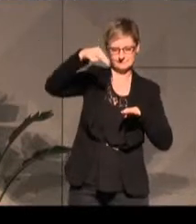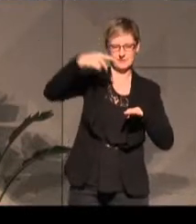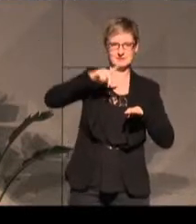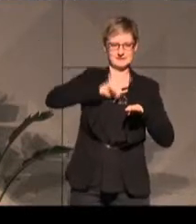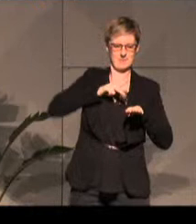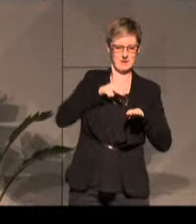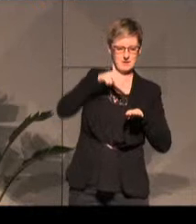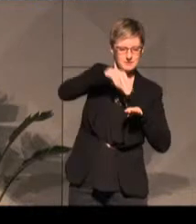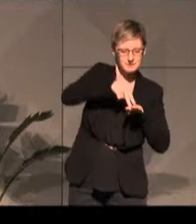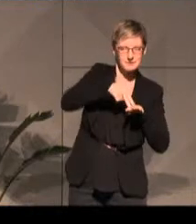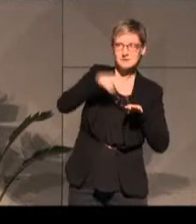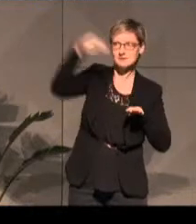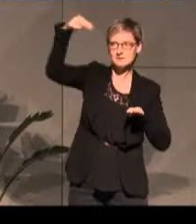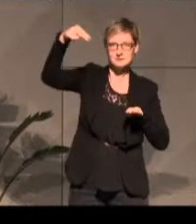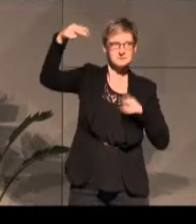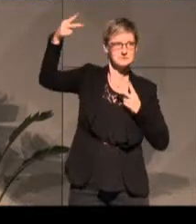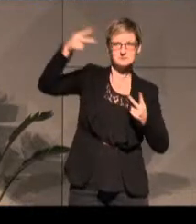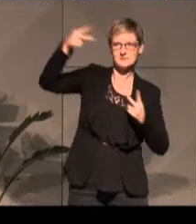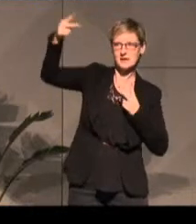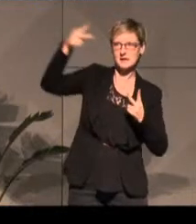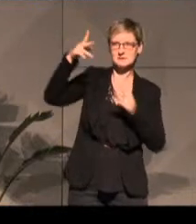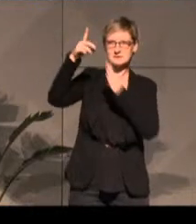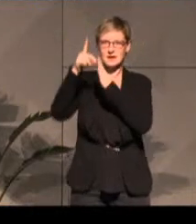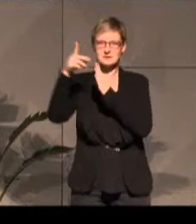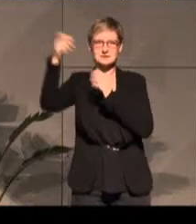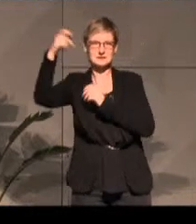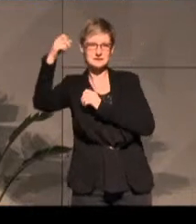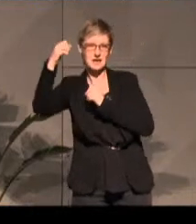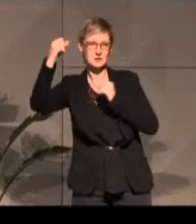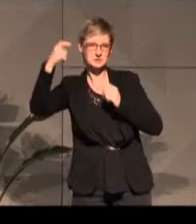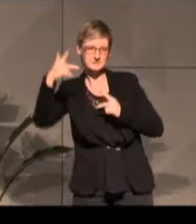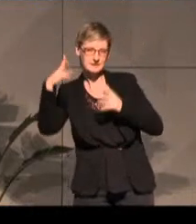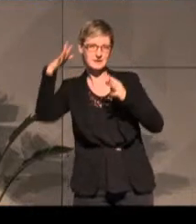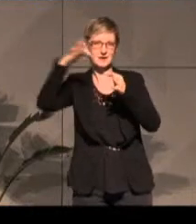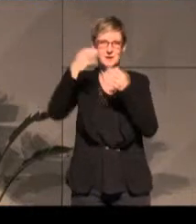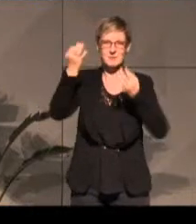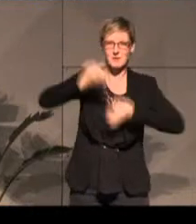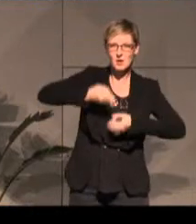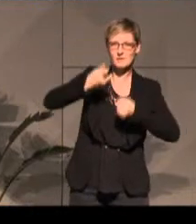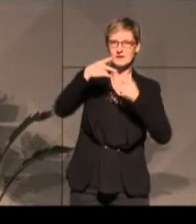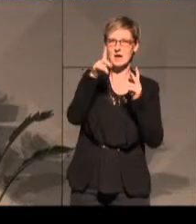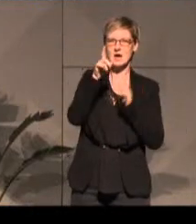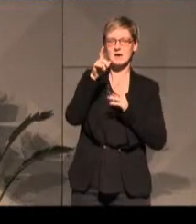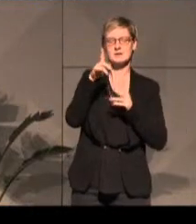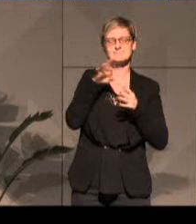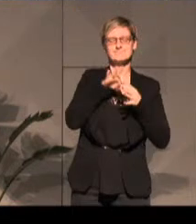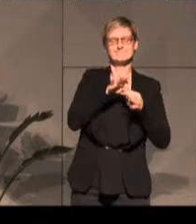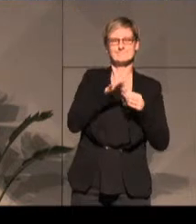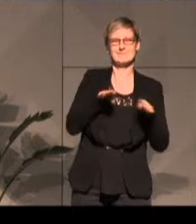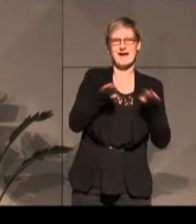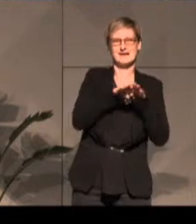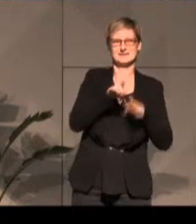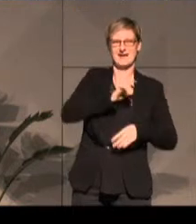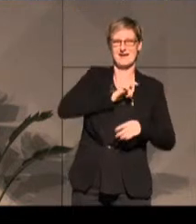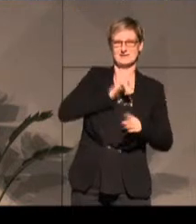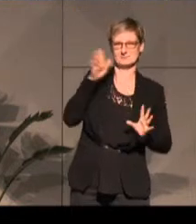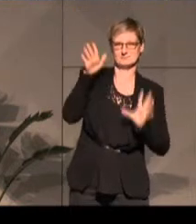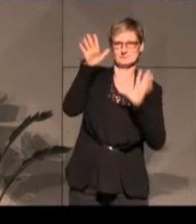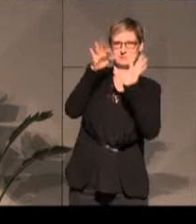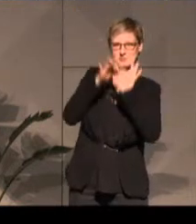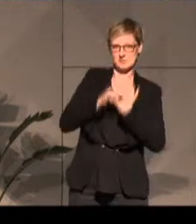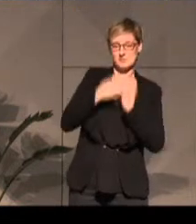And while we were able to compare the view and to see which